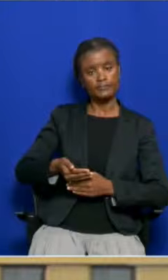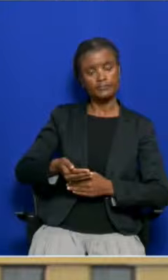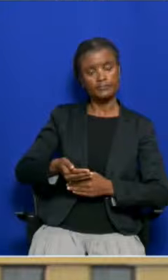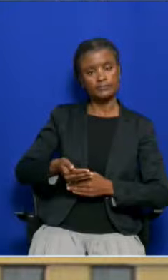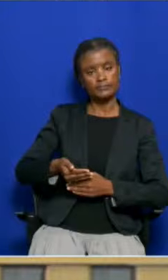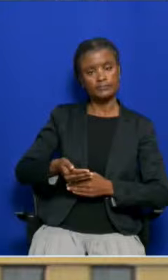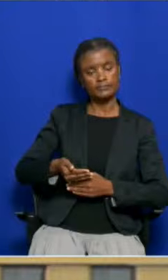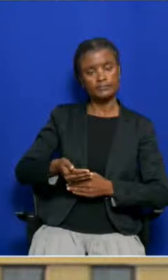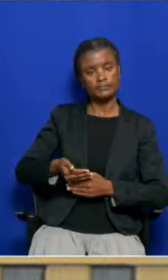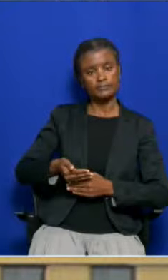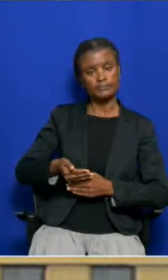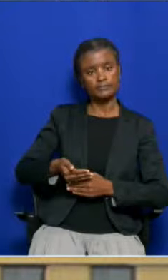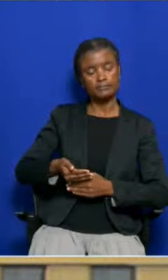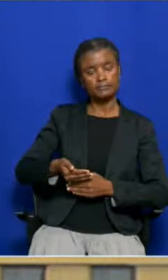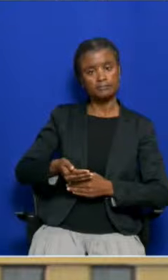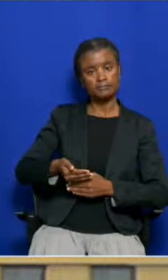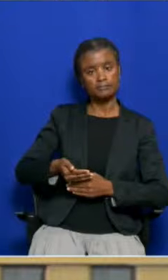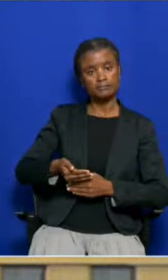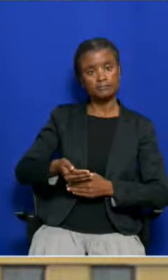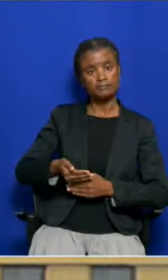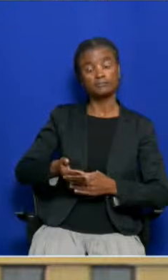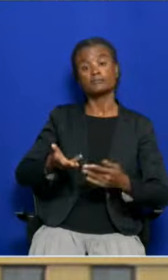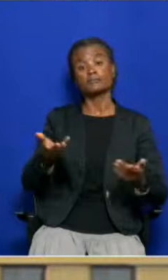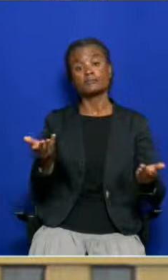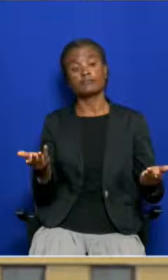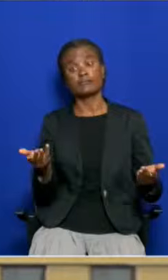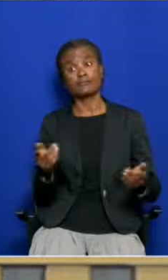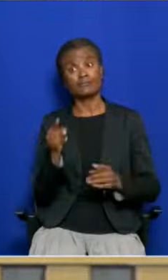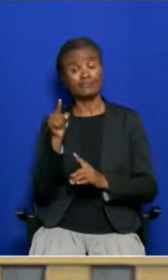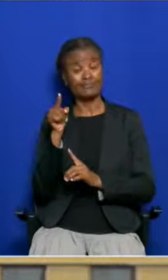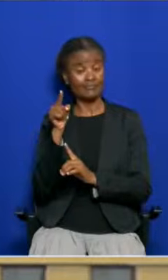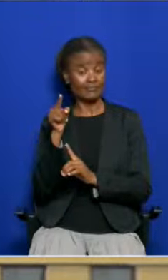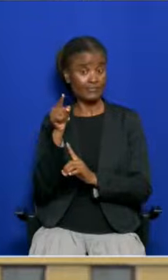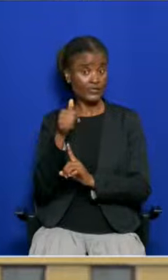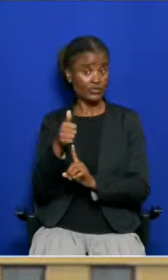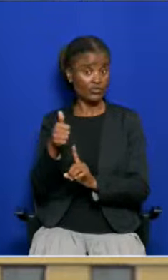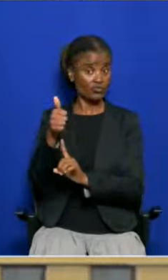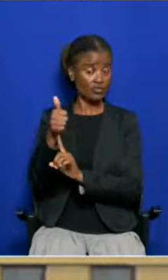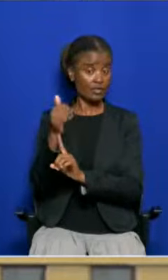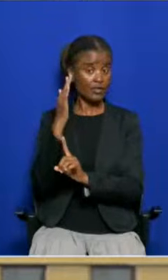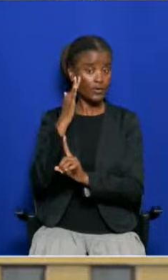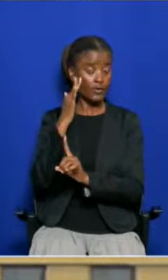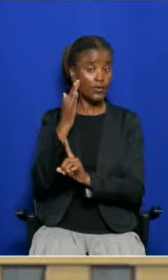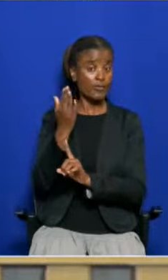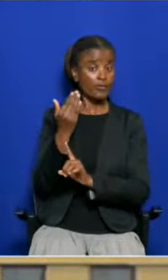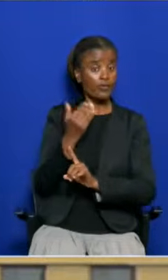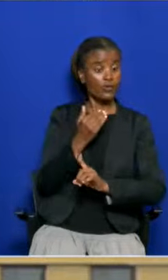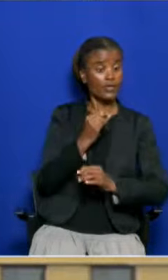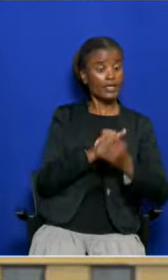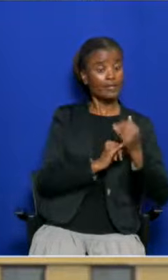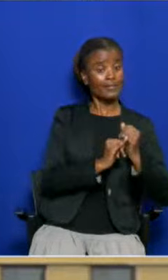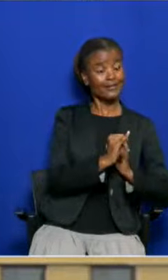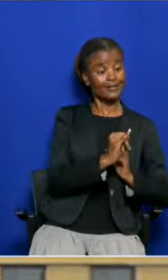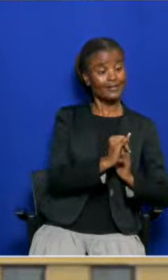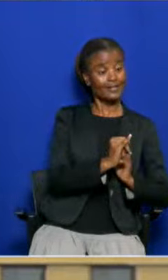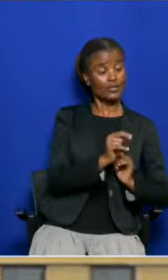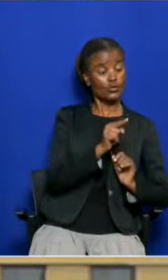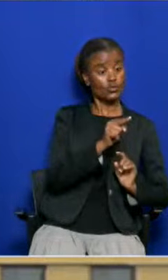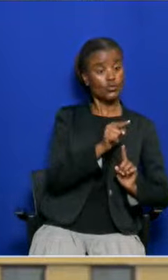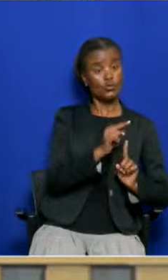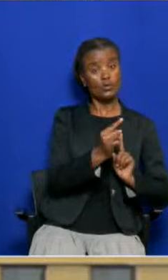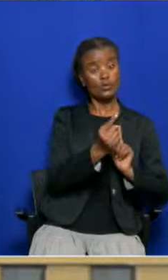And did the general know that you had independently been approached by Mr. Mkati Mswazi on behalf of the Msibi